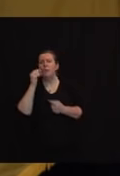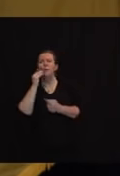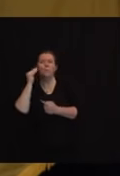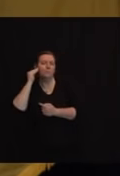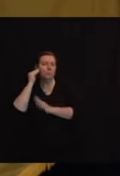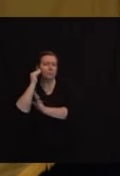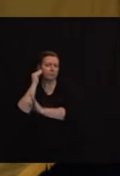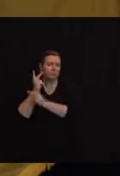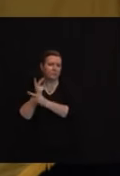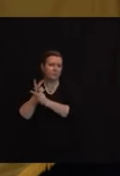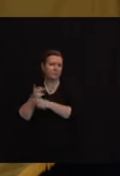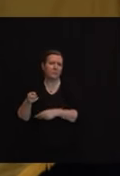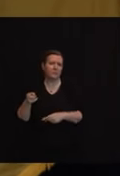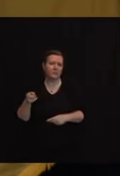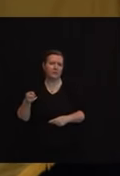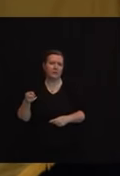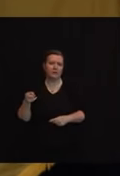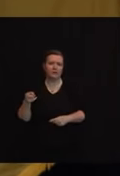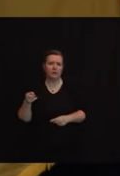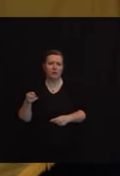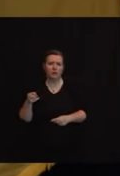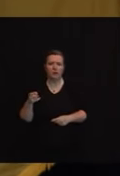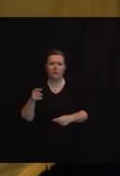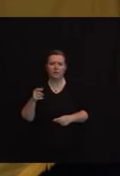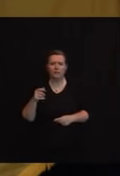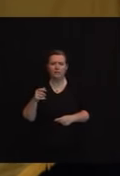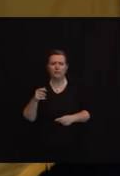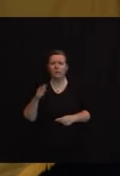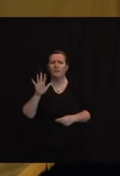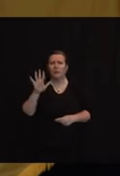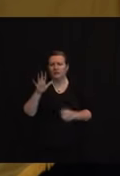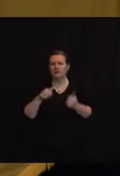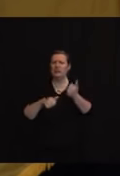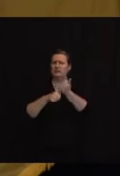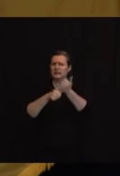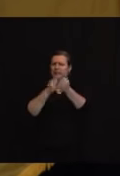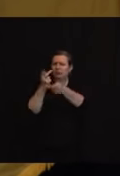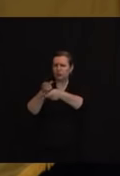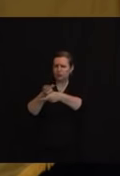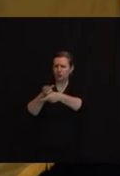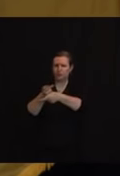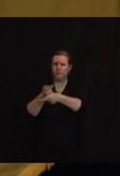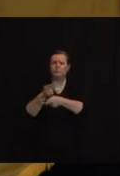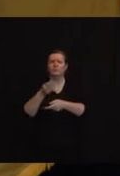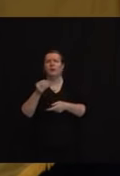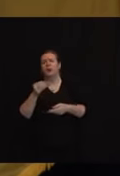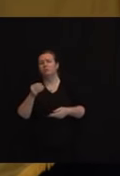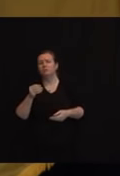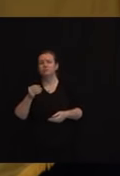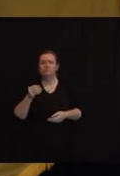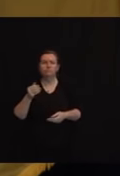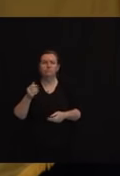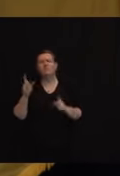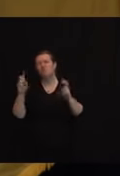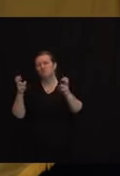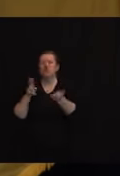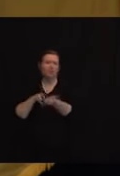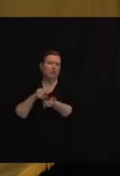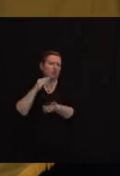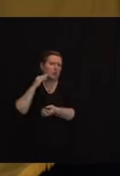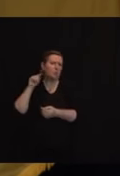living, I think it looks like 5, and the addition, long-term care, or what we would call nursing homes. These are focused